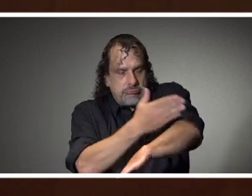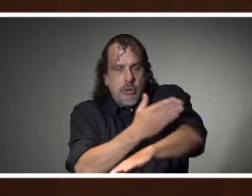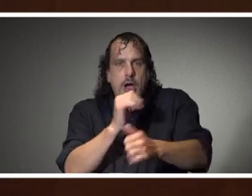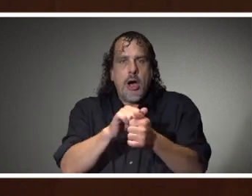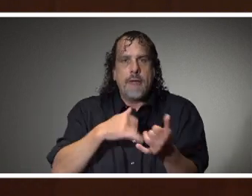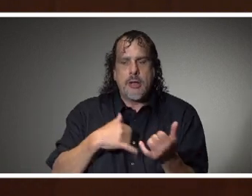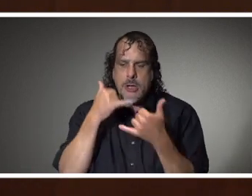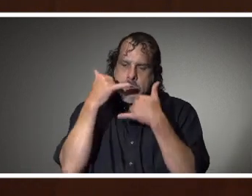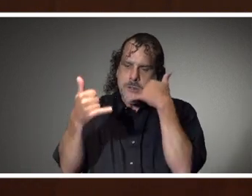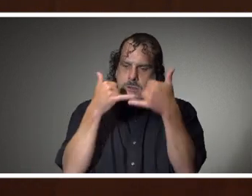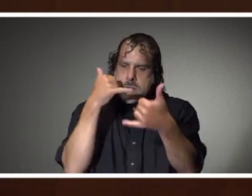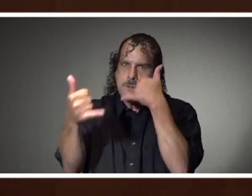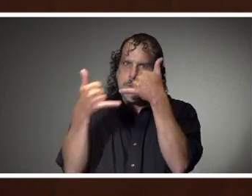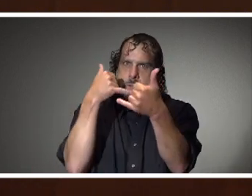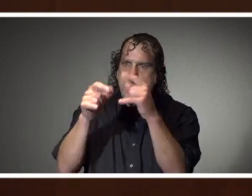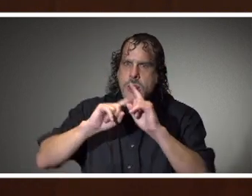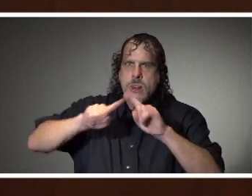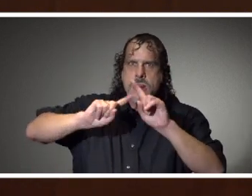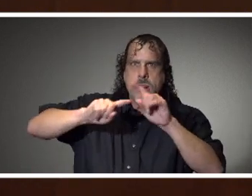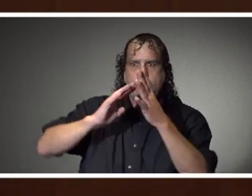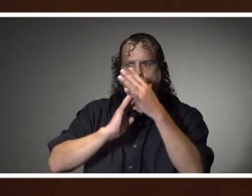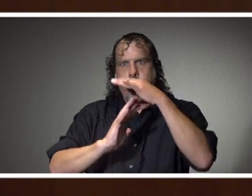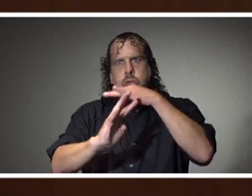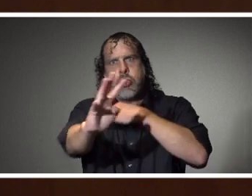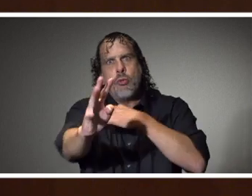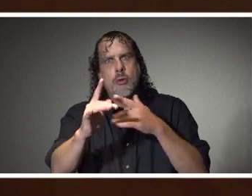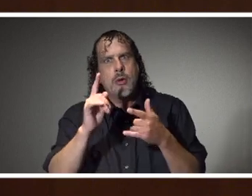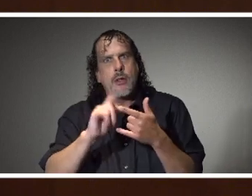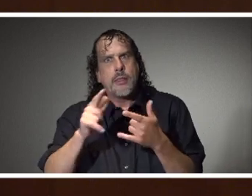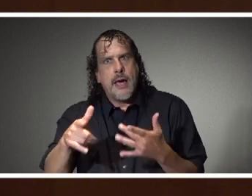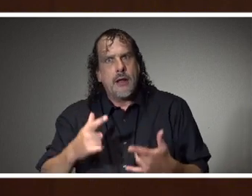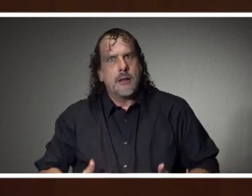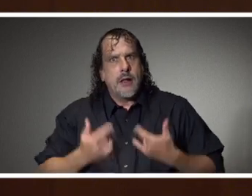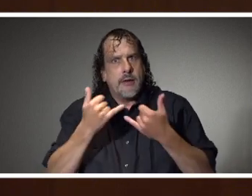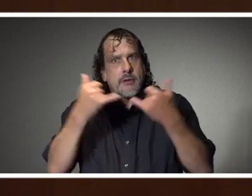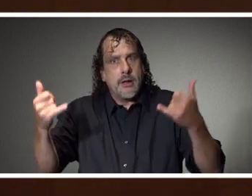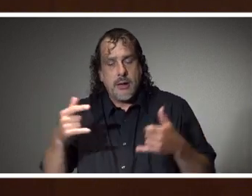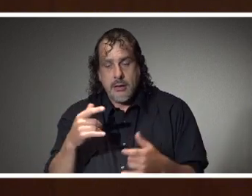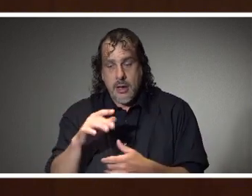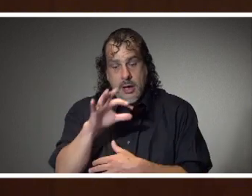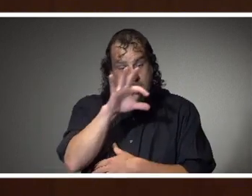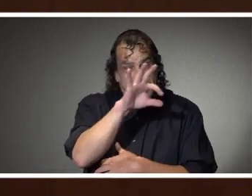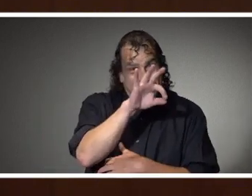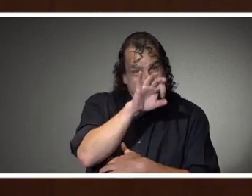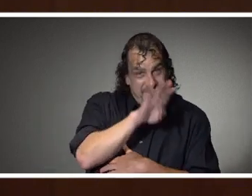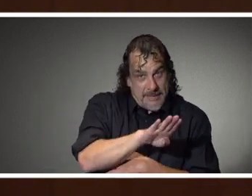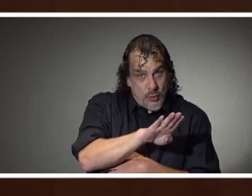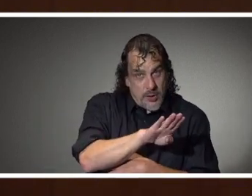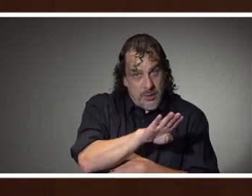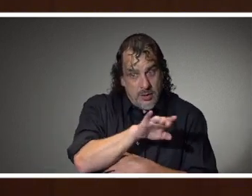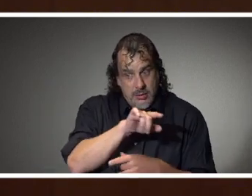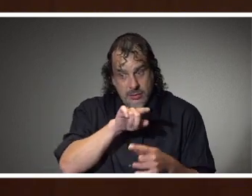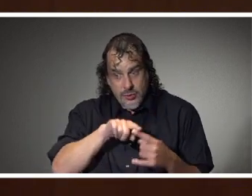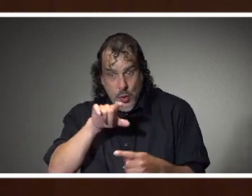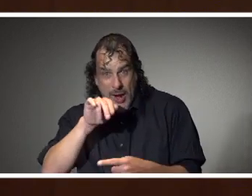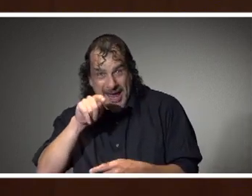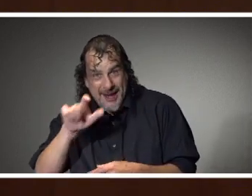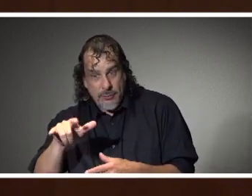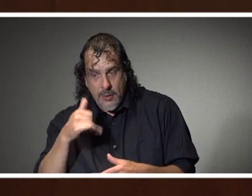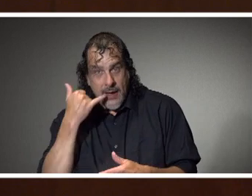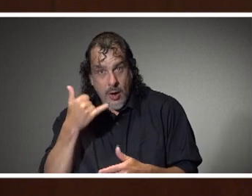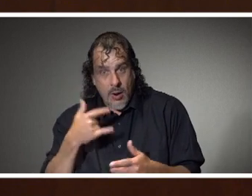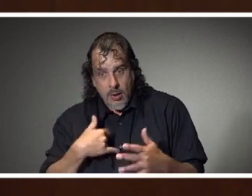the National Suicide Prevention Lifeline. If you look at the calls in February to the calls in April, we've seen